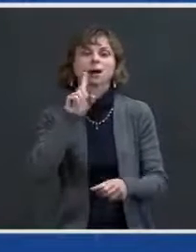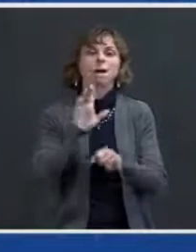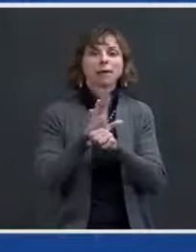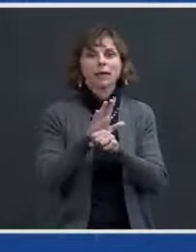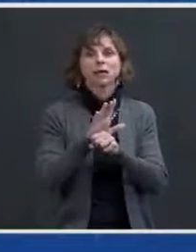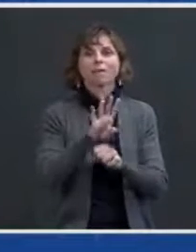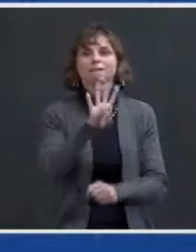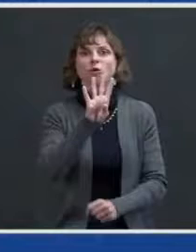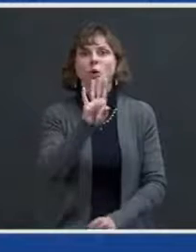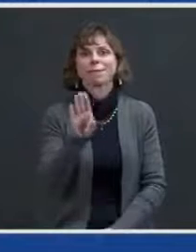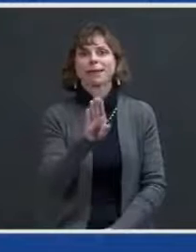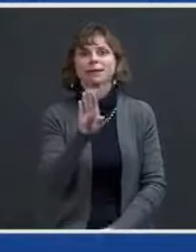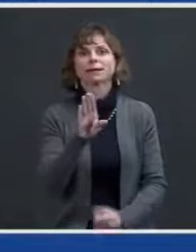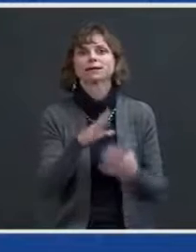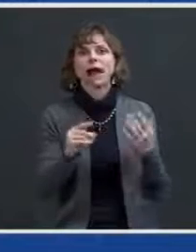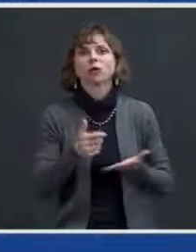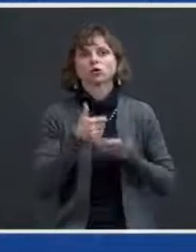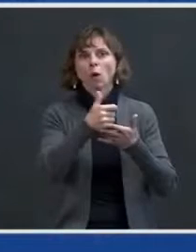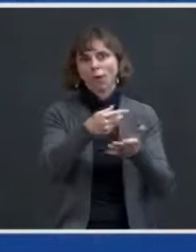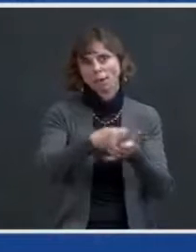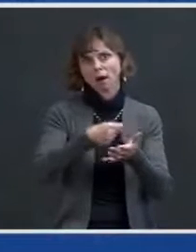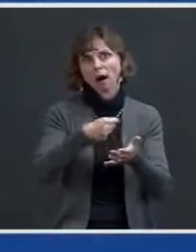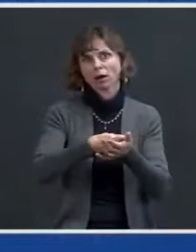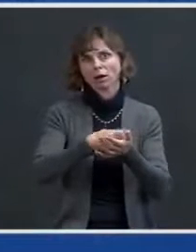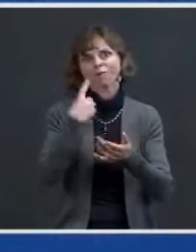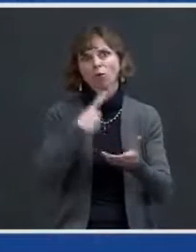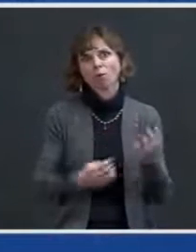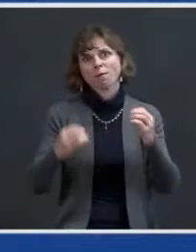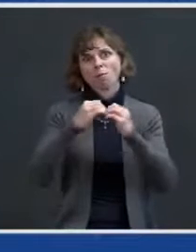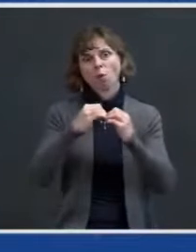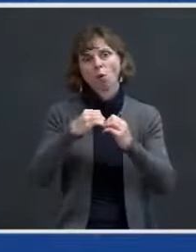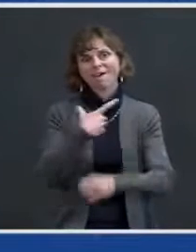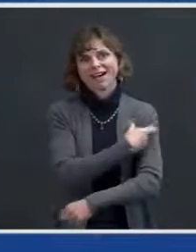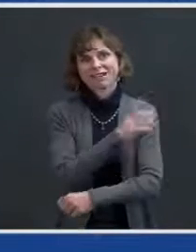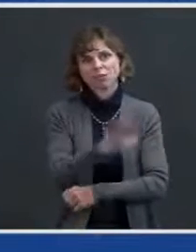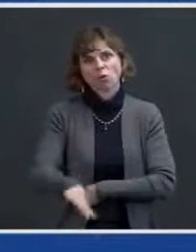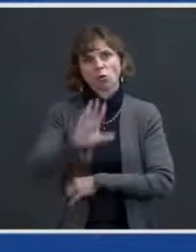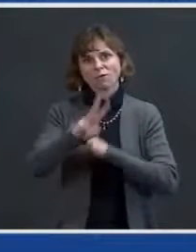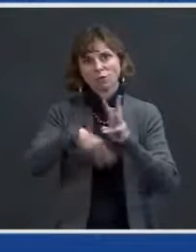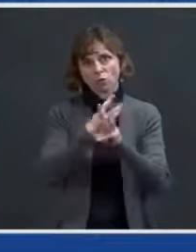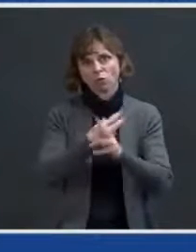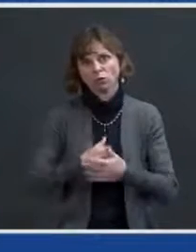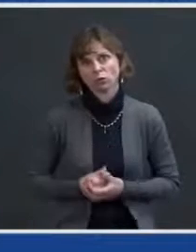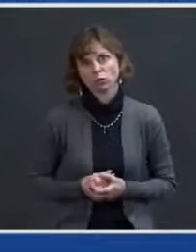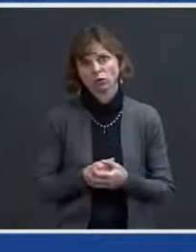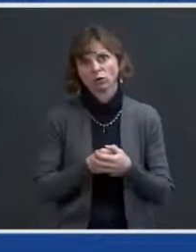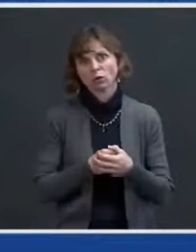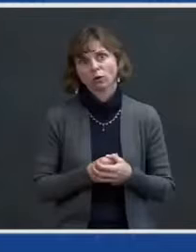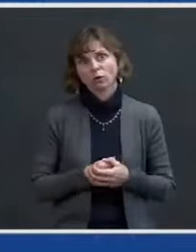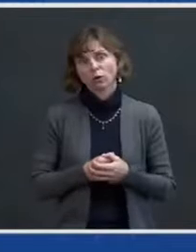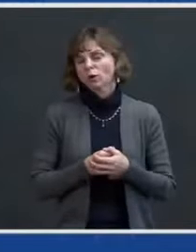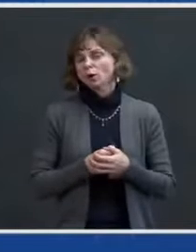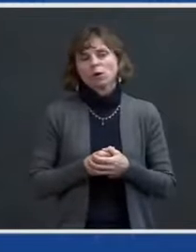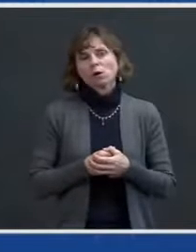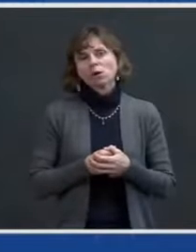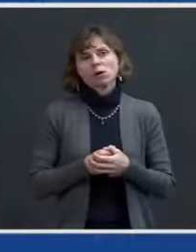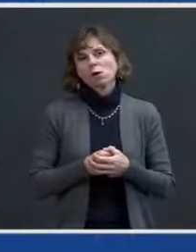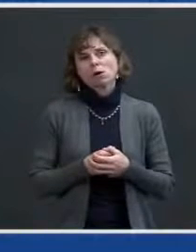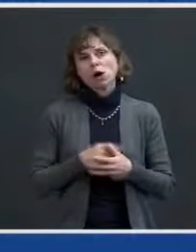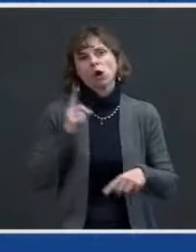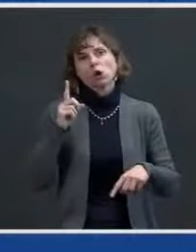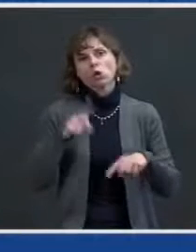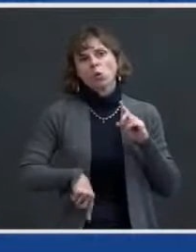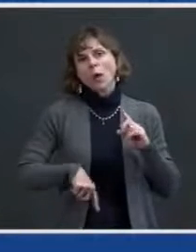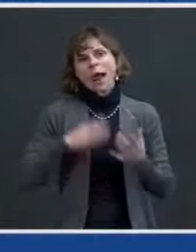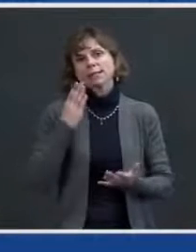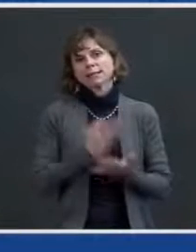help get the funding for more vaccines around the world. This is not something that can be stopped by a fence, no matter